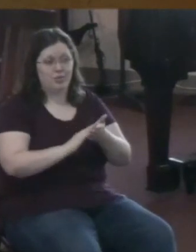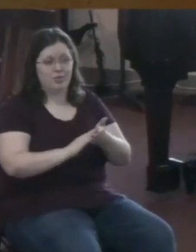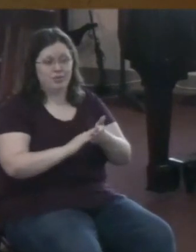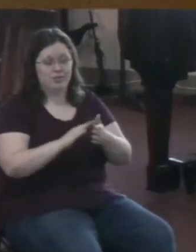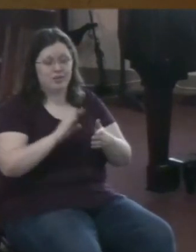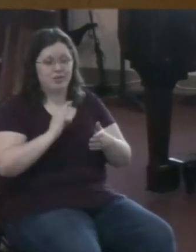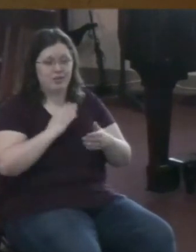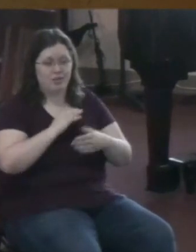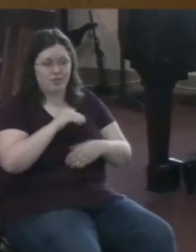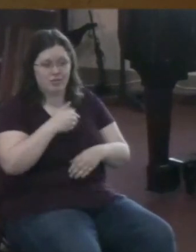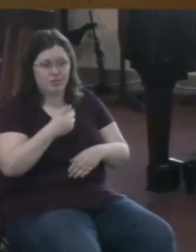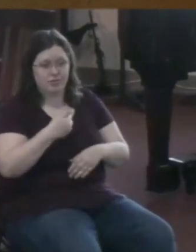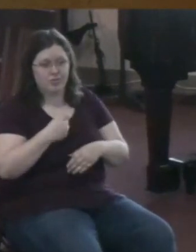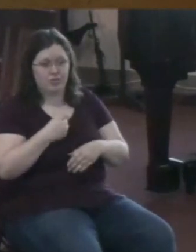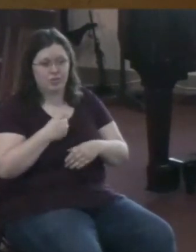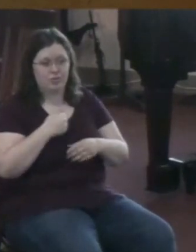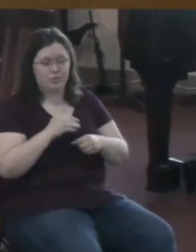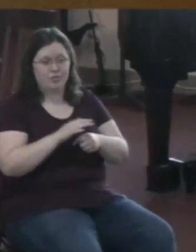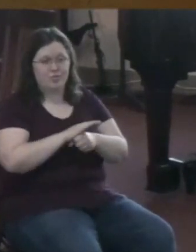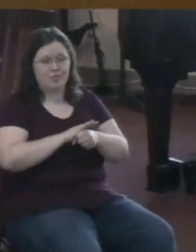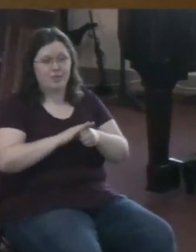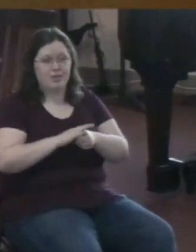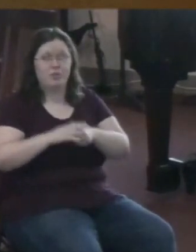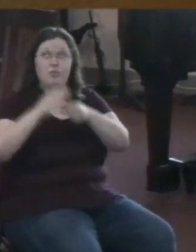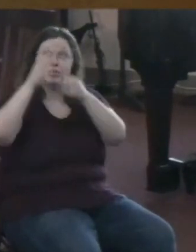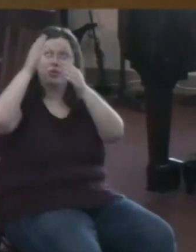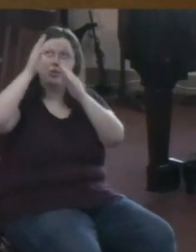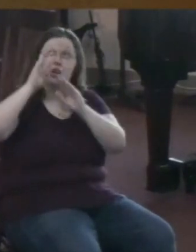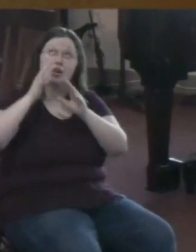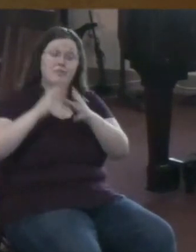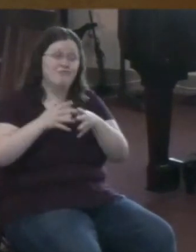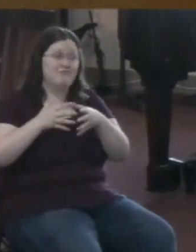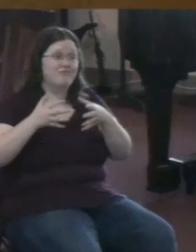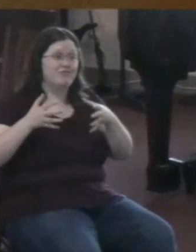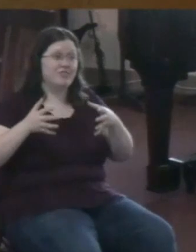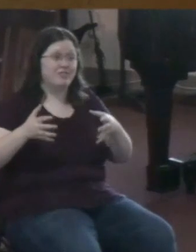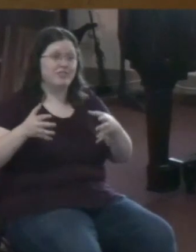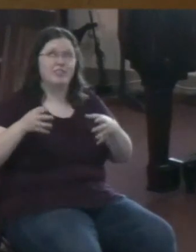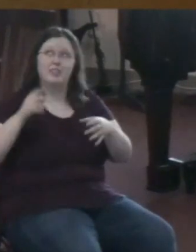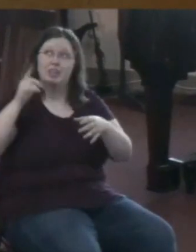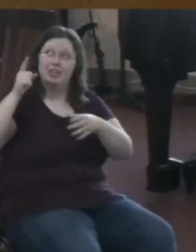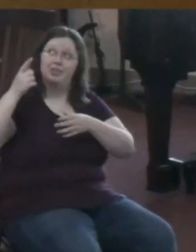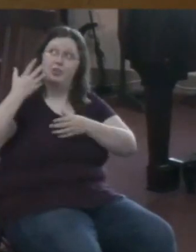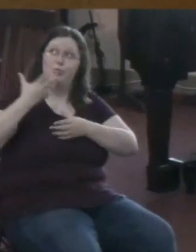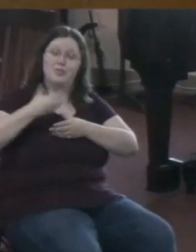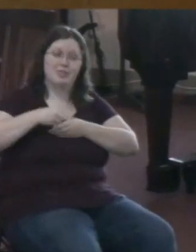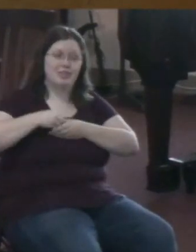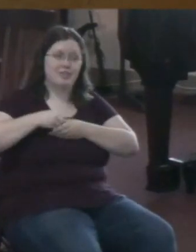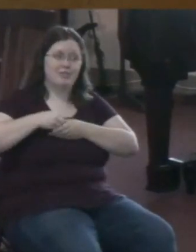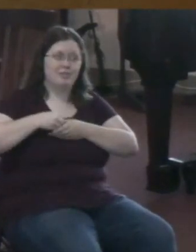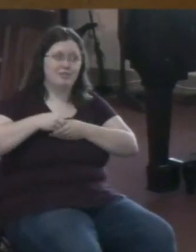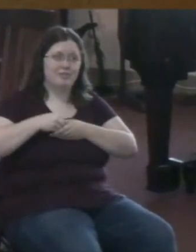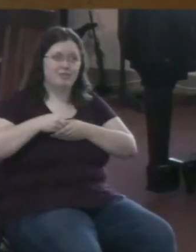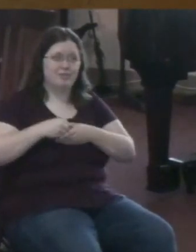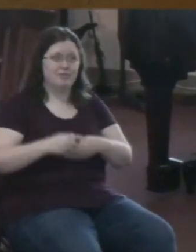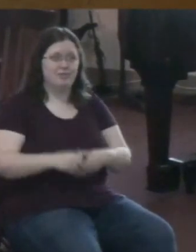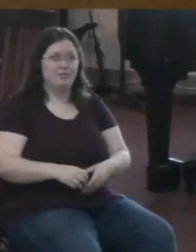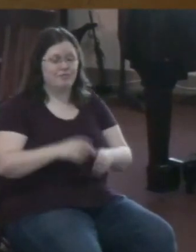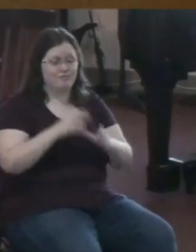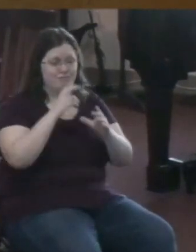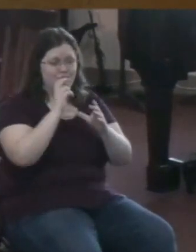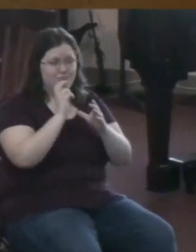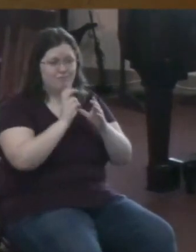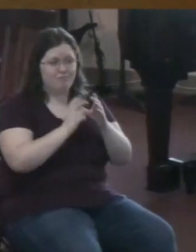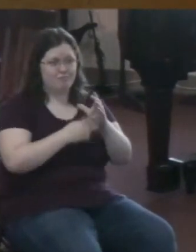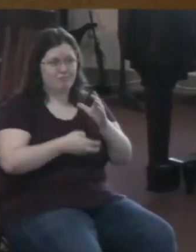the space where God, the infinite, is seated within. And we listen